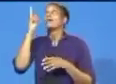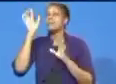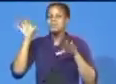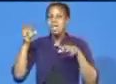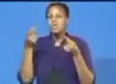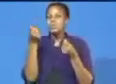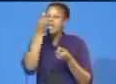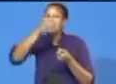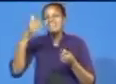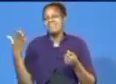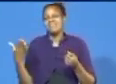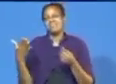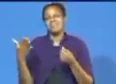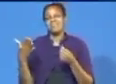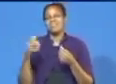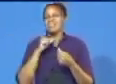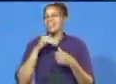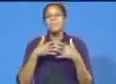the impossible.